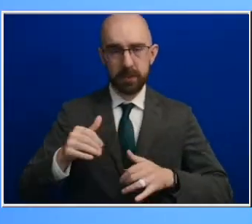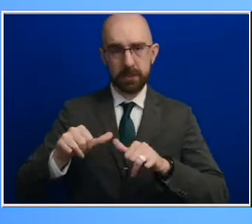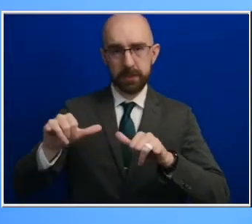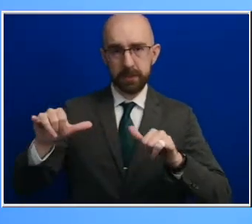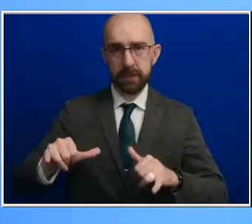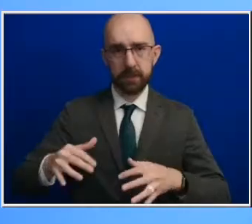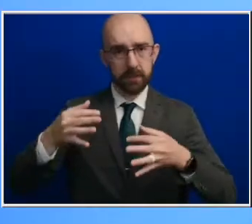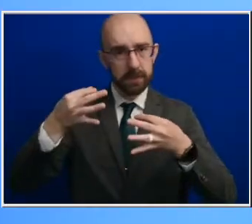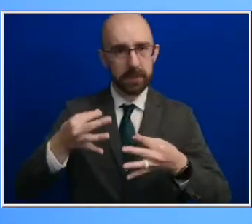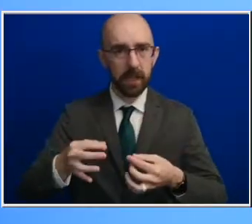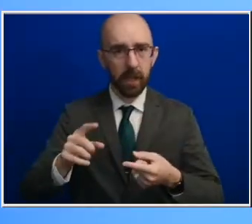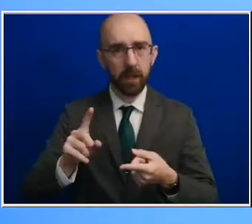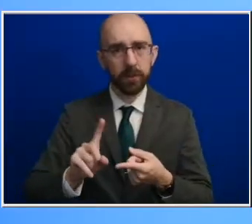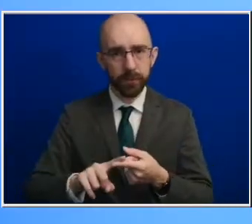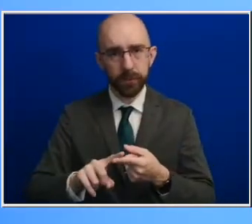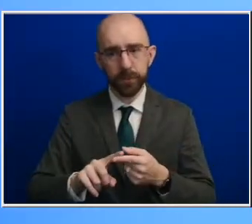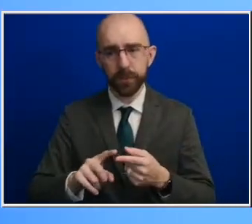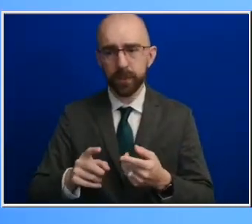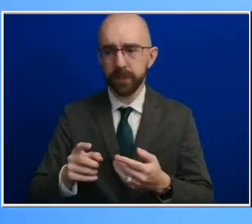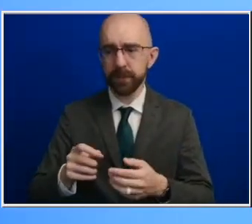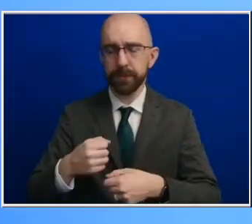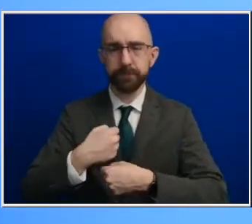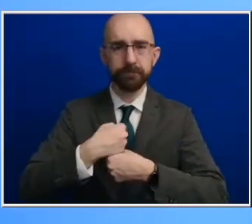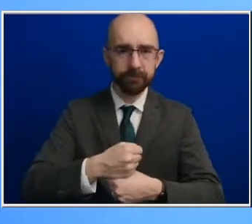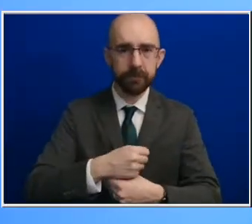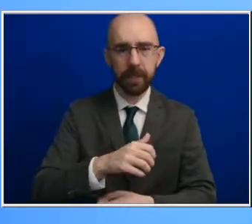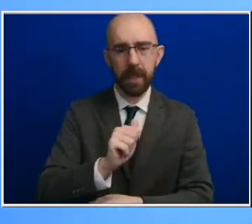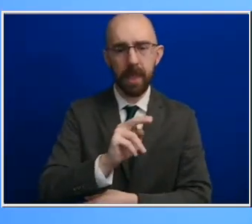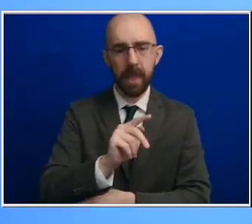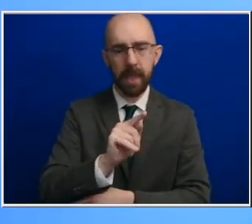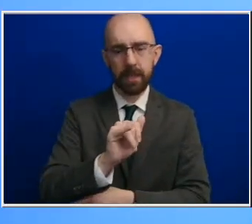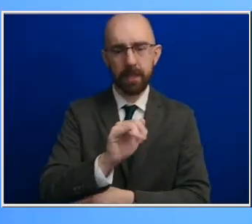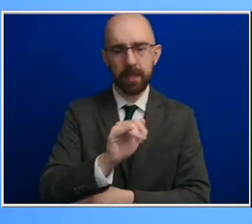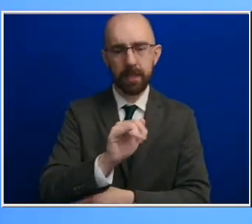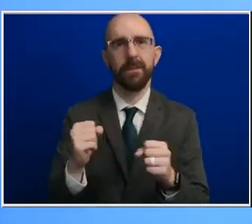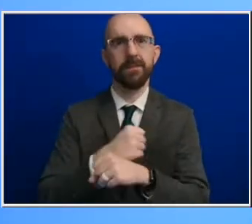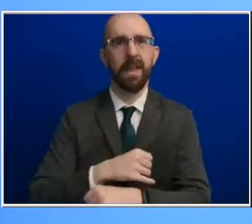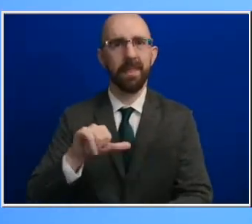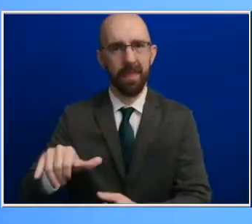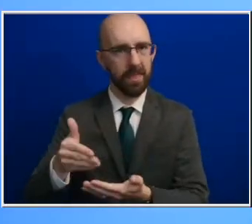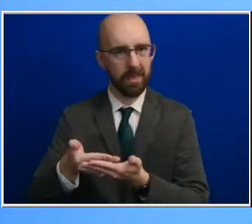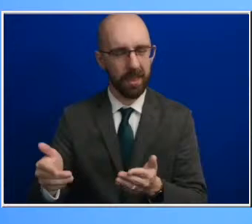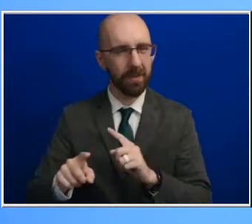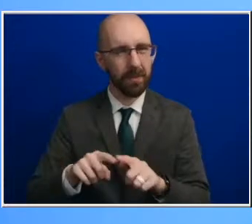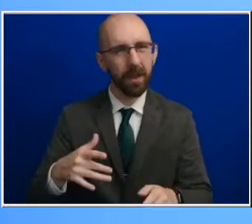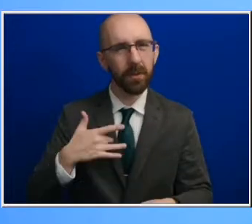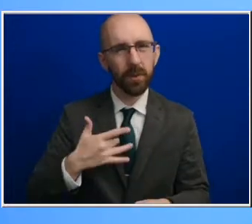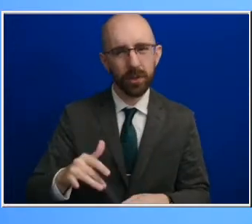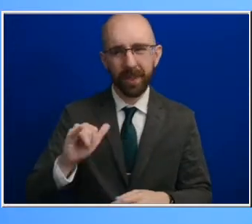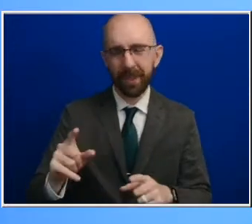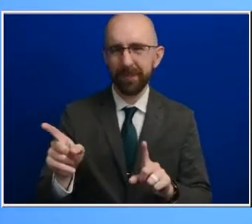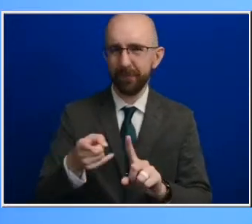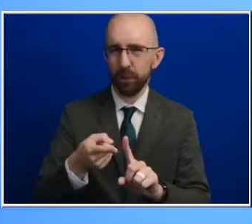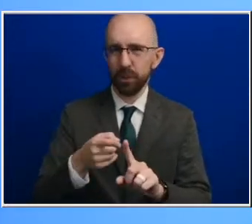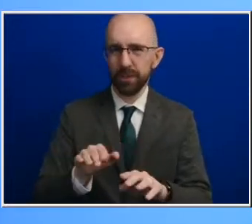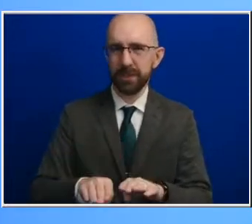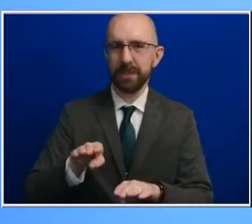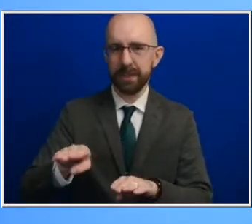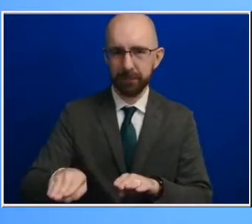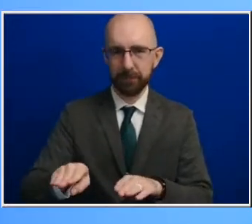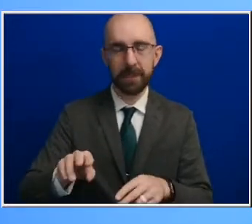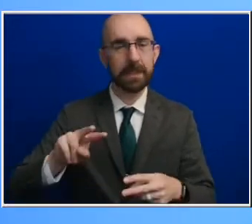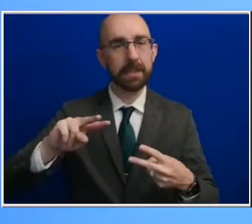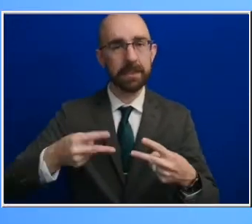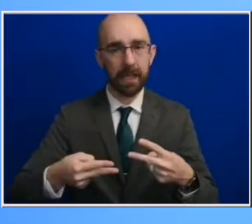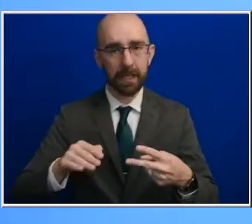to develop allergy antibodies against it. But that's usually the first step. The second step